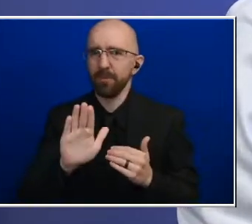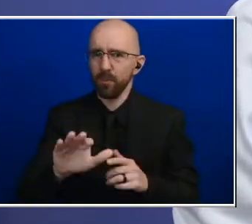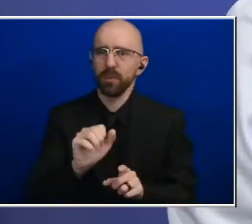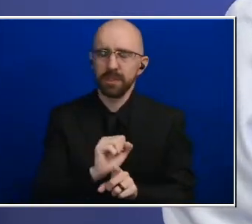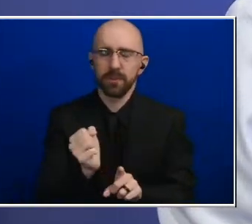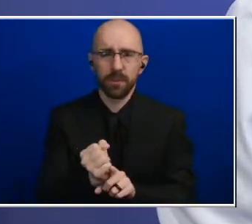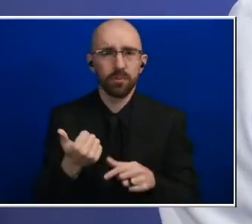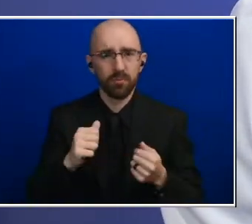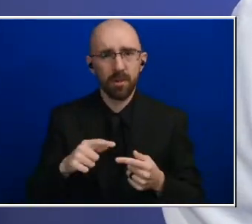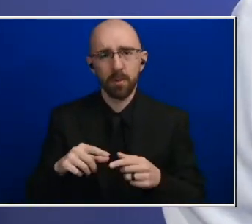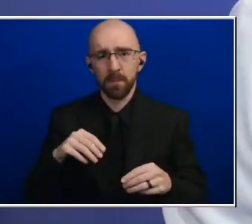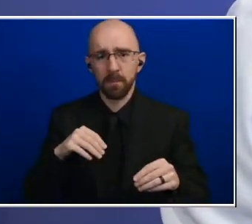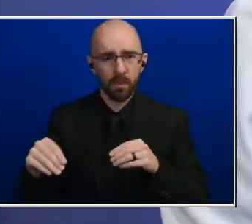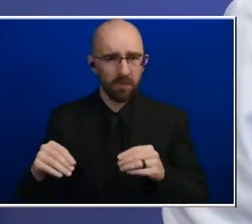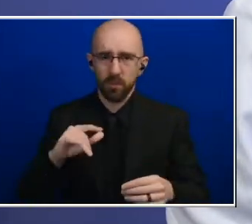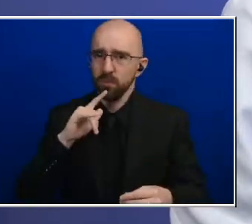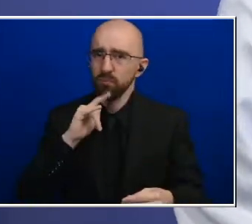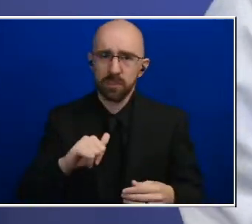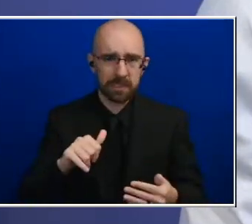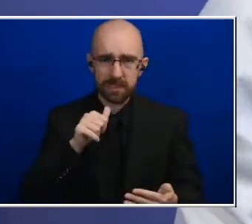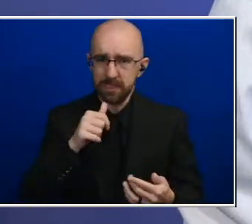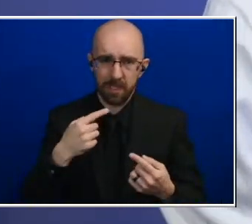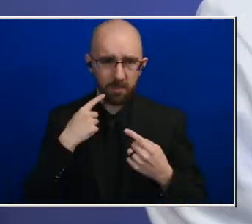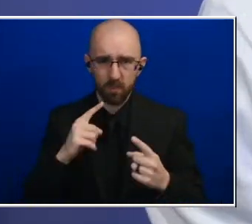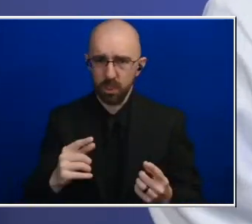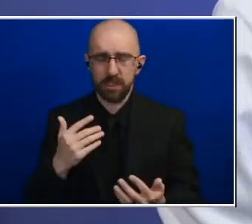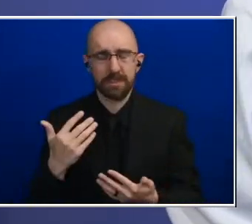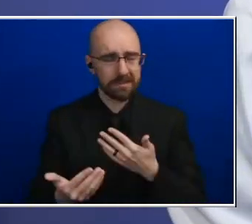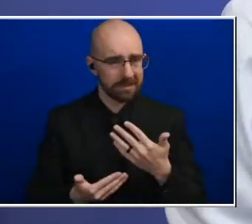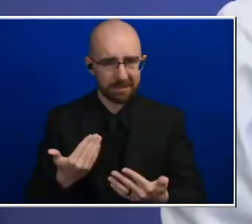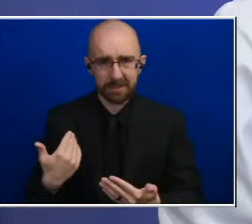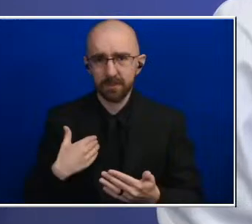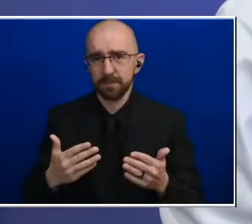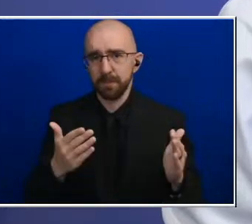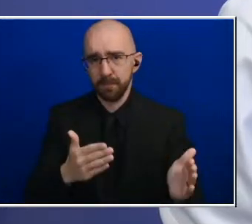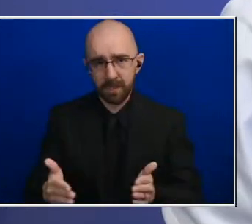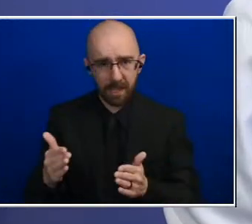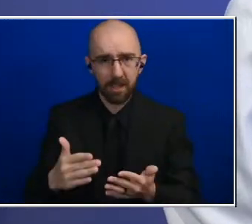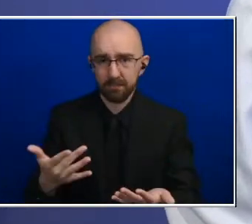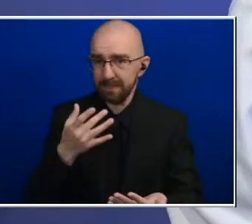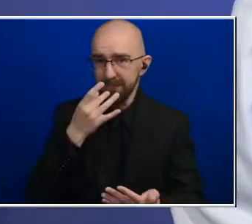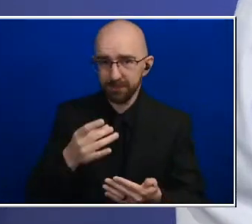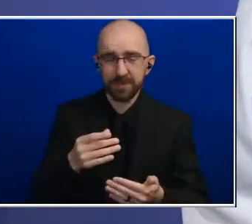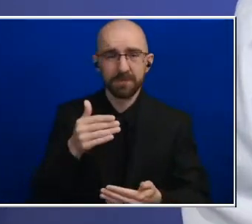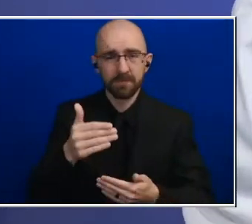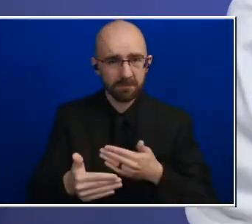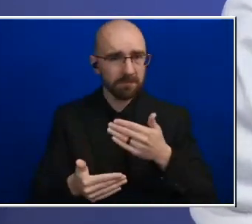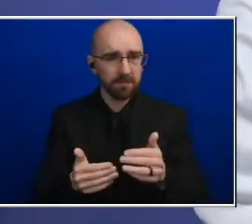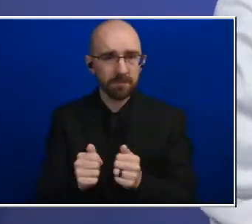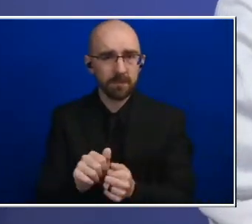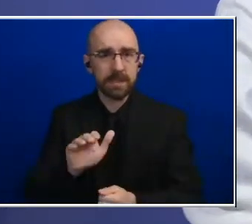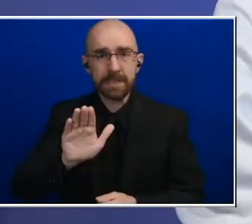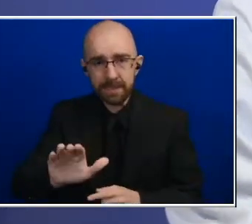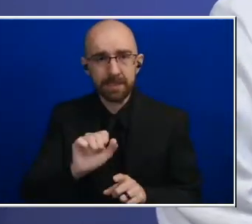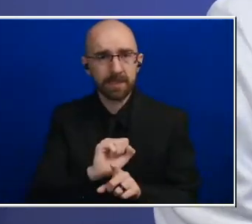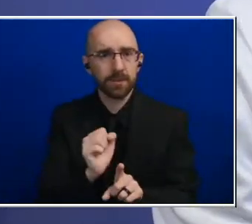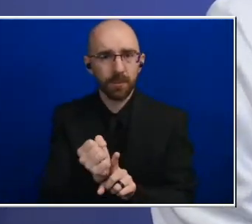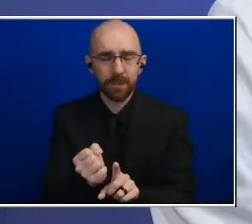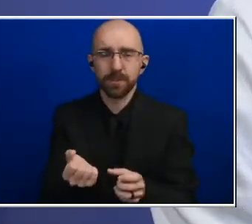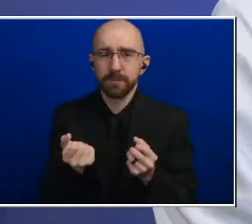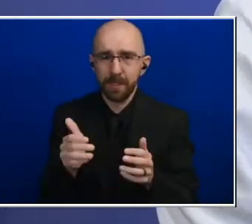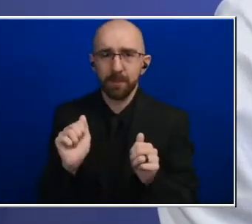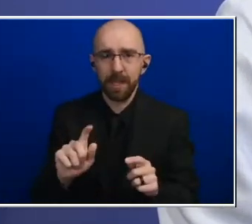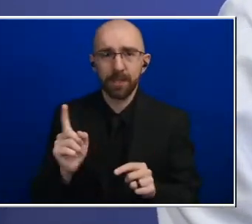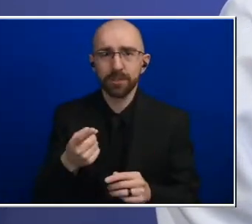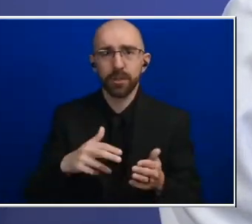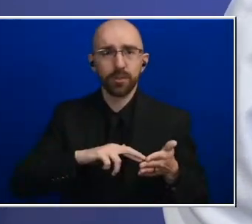mobilize, it really wasn't working well. So we were planning, and it's kind of interesting, the progression of his is a lot of these we can just put screws in the back. And we